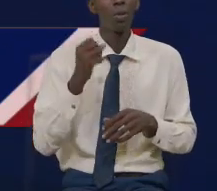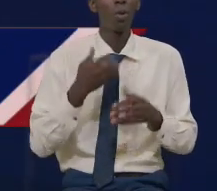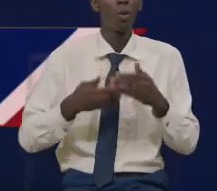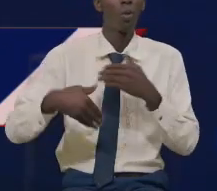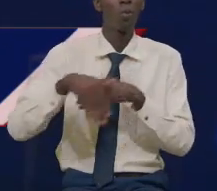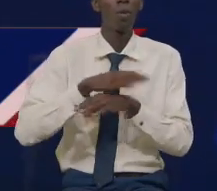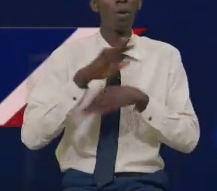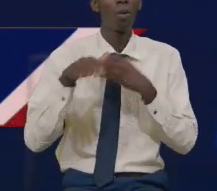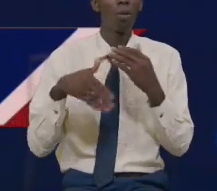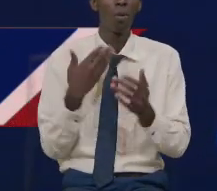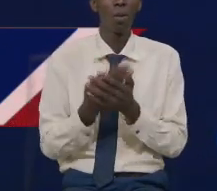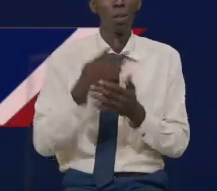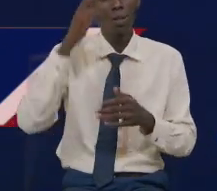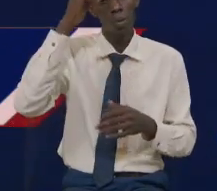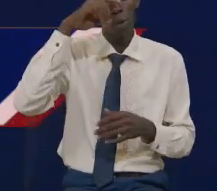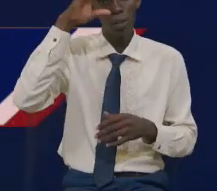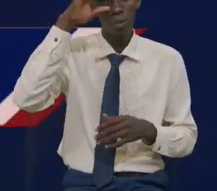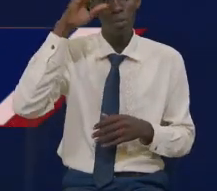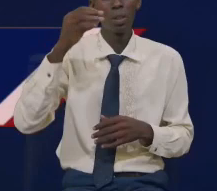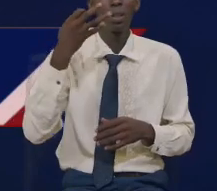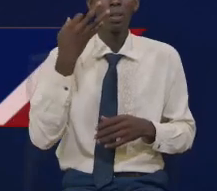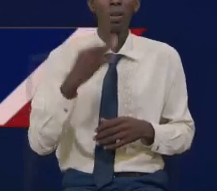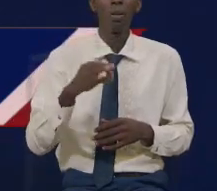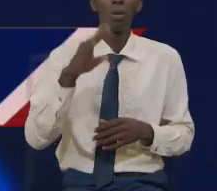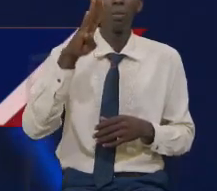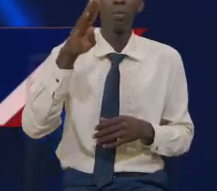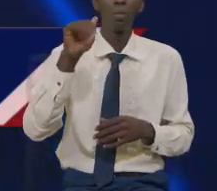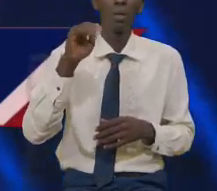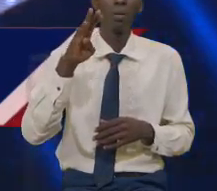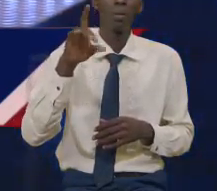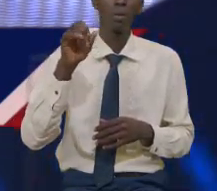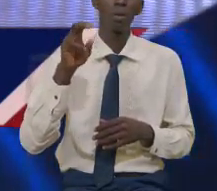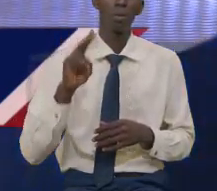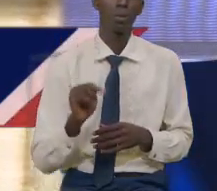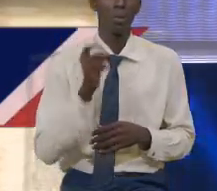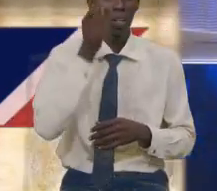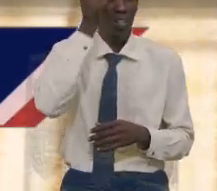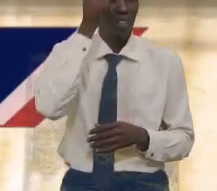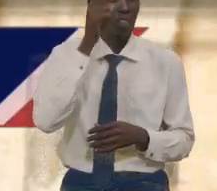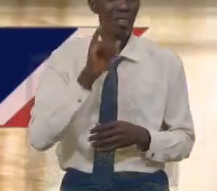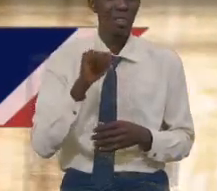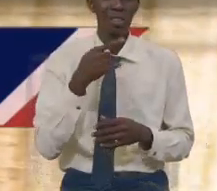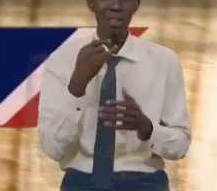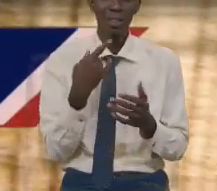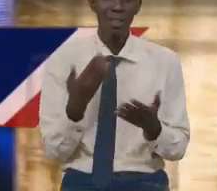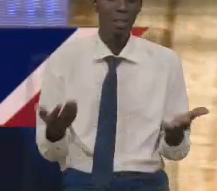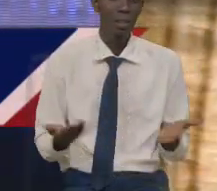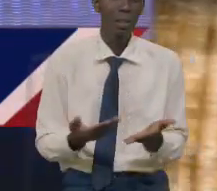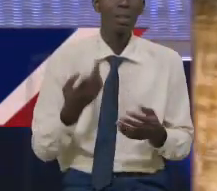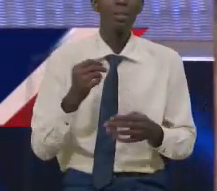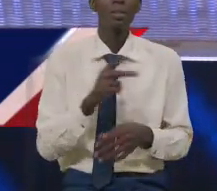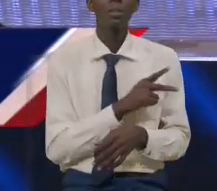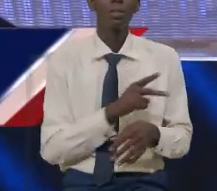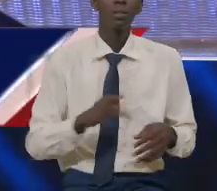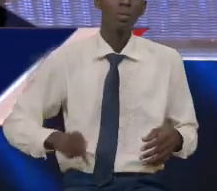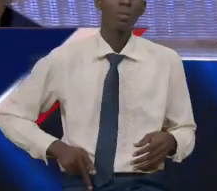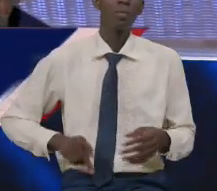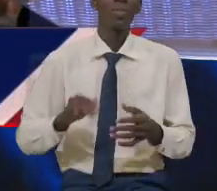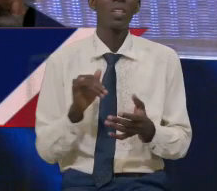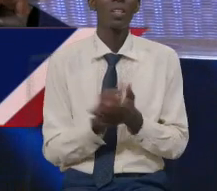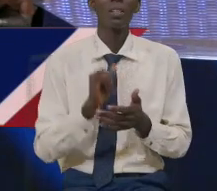over all the wise men of Babylon. Understand, it says the king, that's